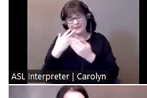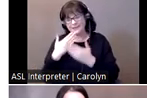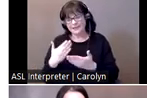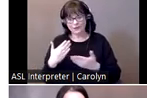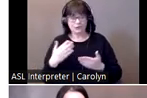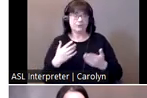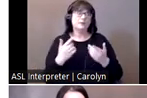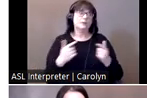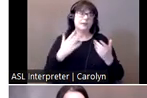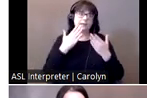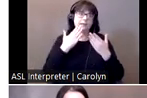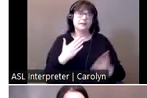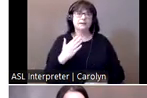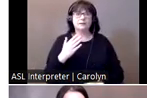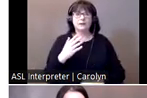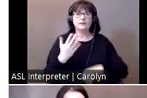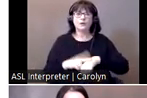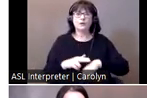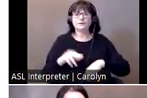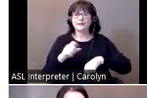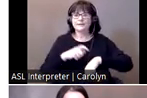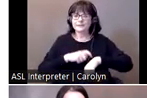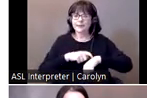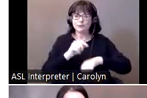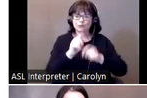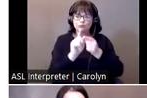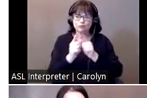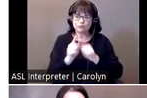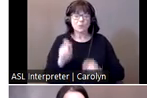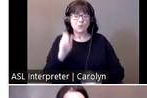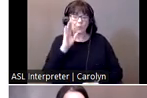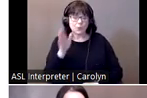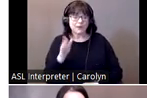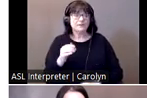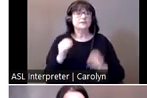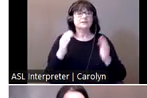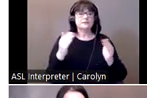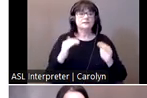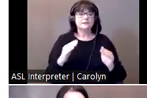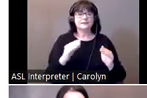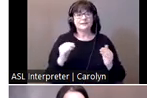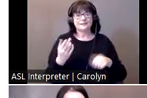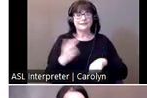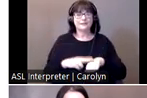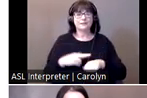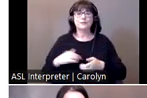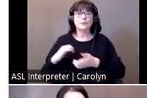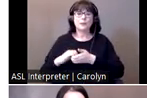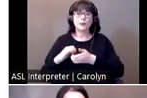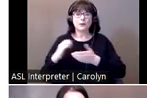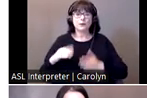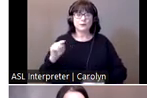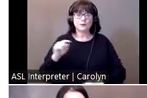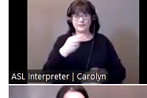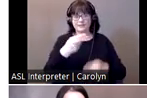that translation to happen, but it will happen. And then also our pop-up PD partners that you can